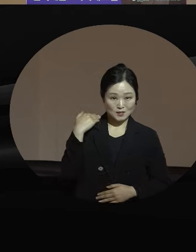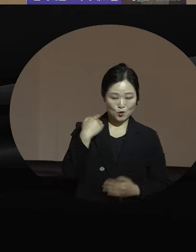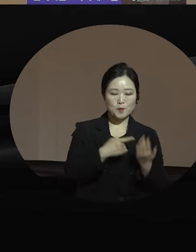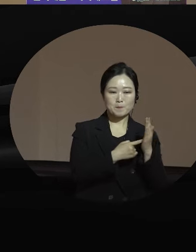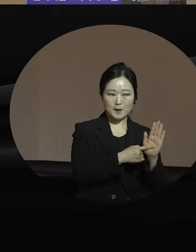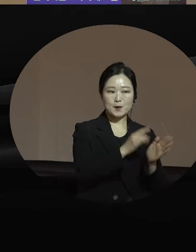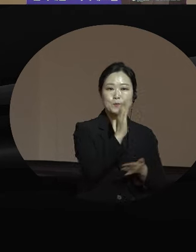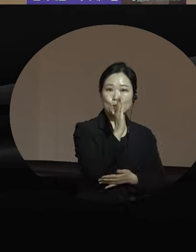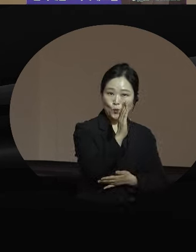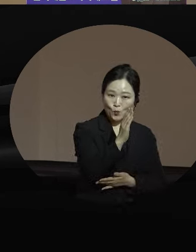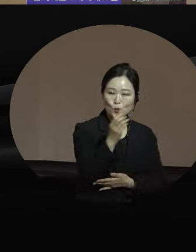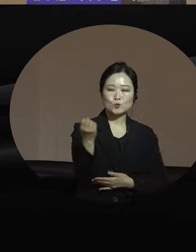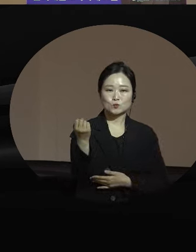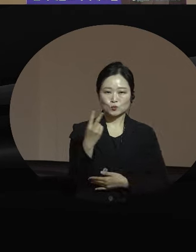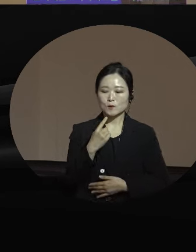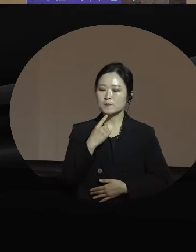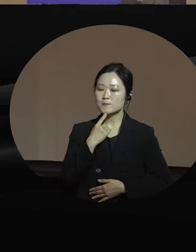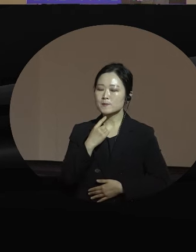and youth.